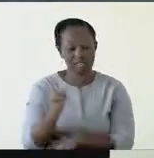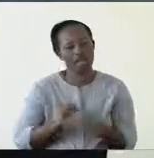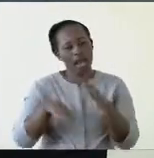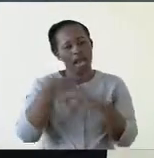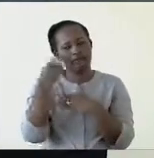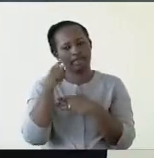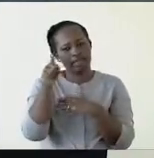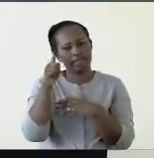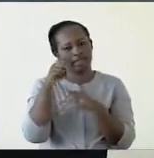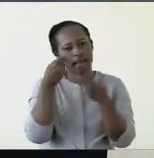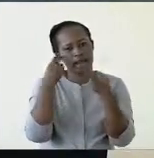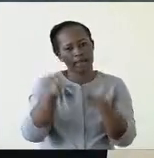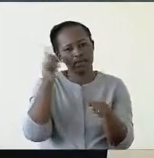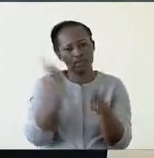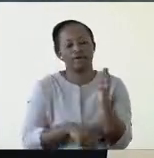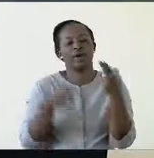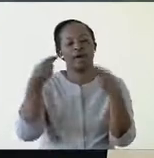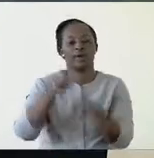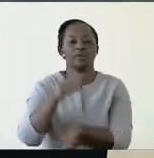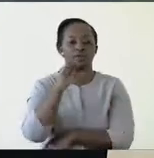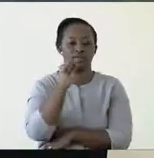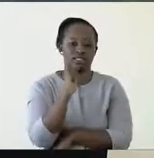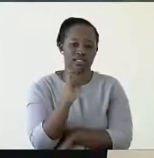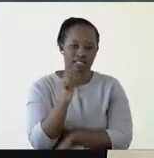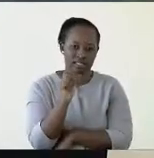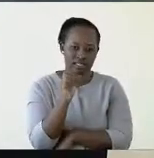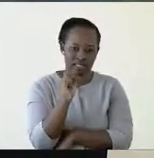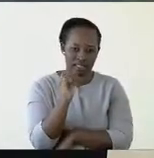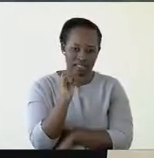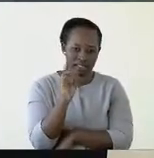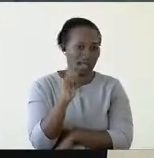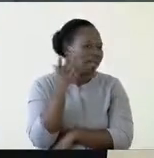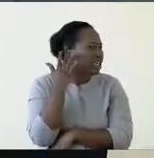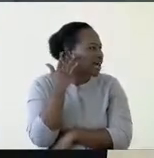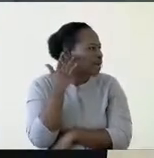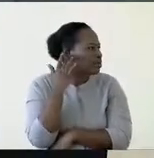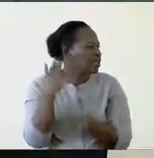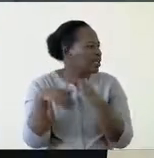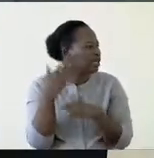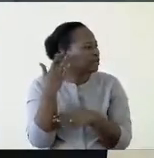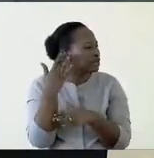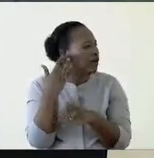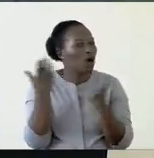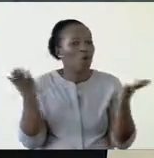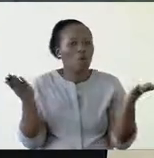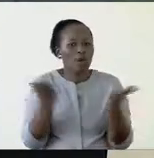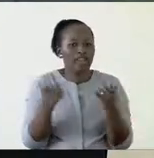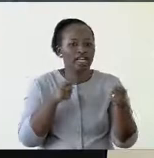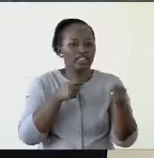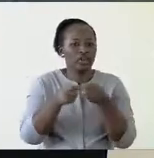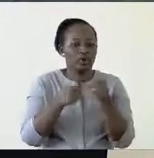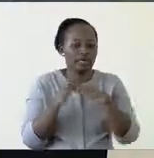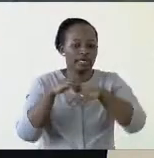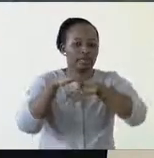environment, what happens? There's what you call a sensor. And after sensing it, what happens? It sends to the controller, which is supposed to